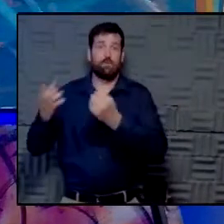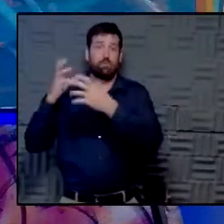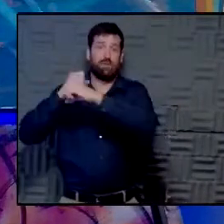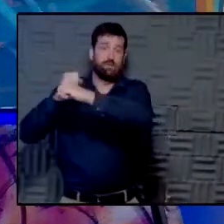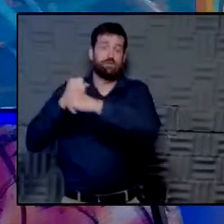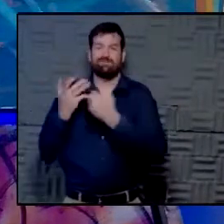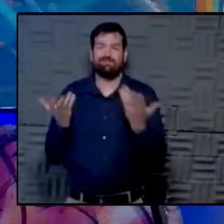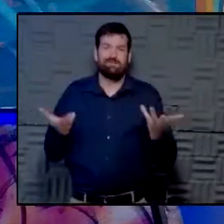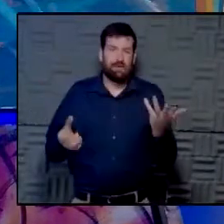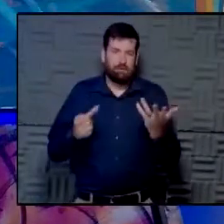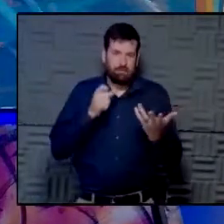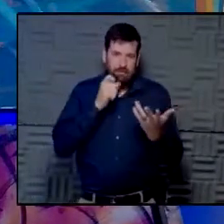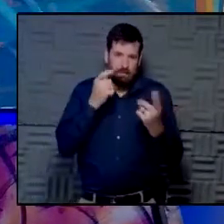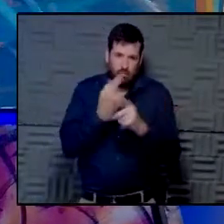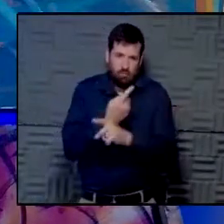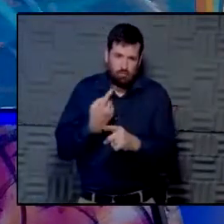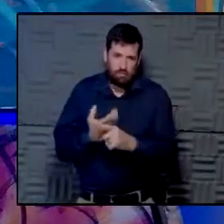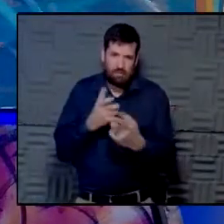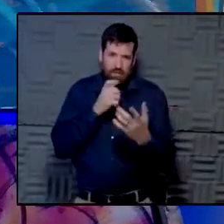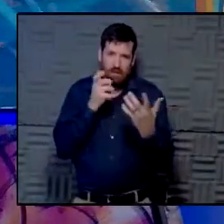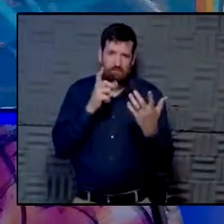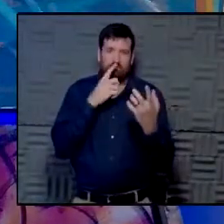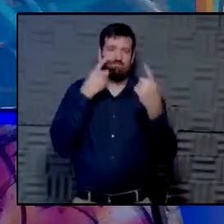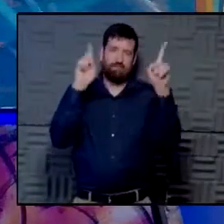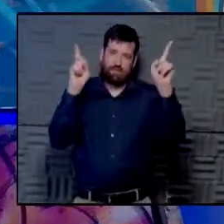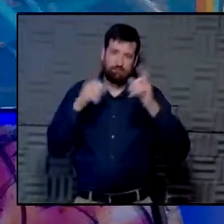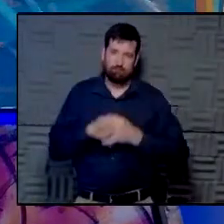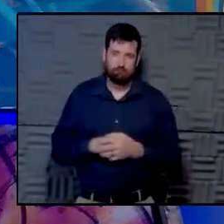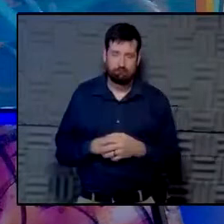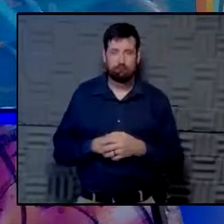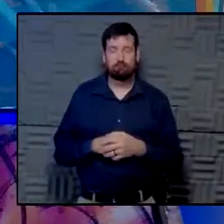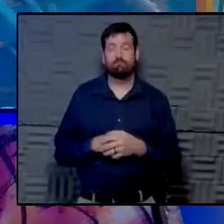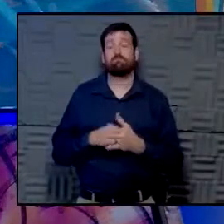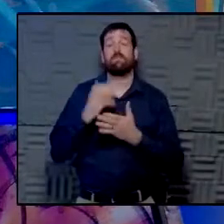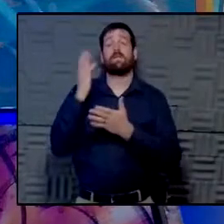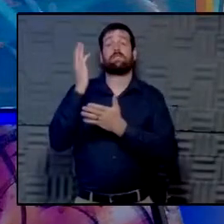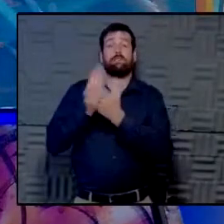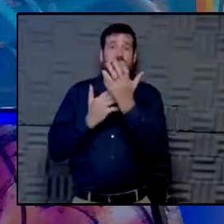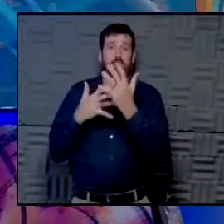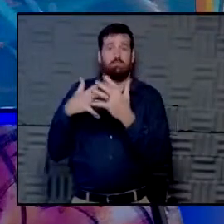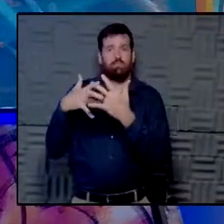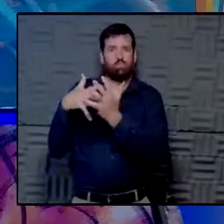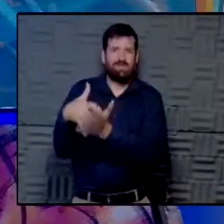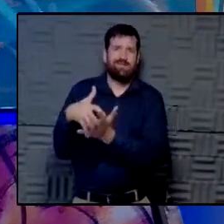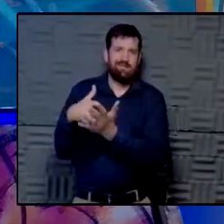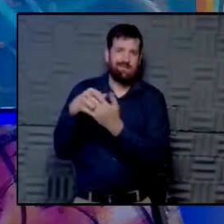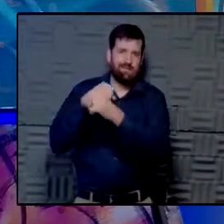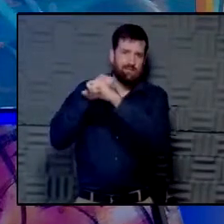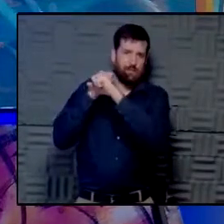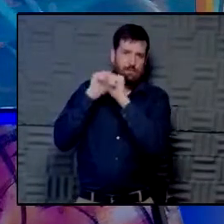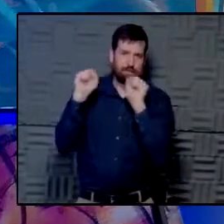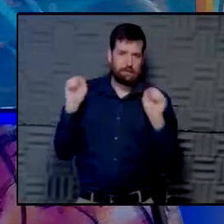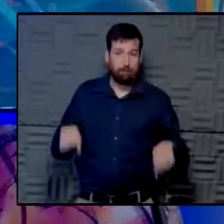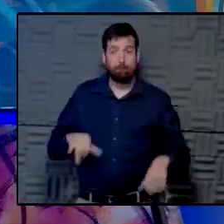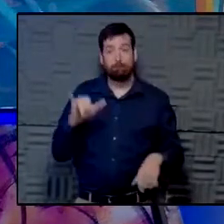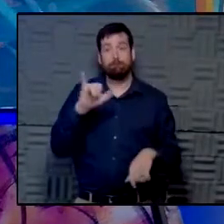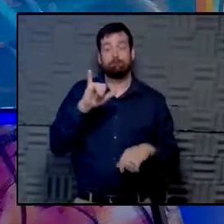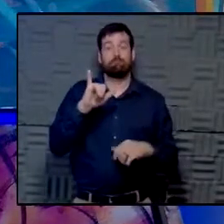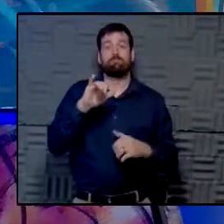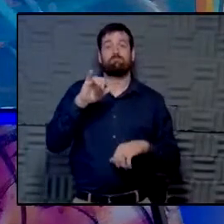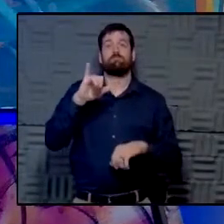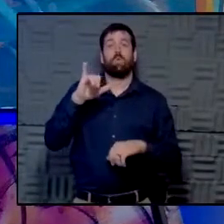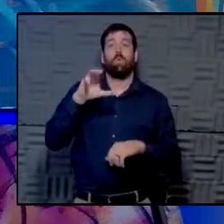test antibodies to spike. The other thing is, in some of the immune-compromised populations, such as solid